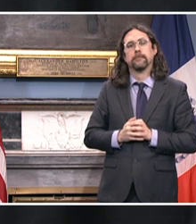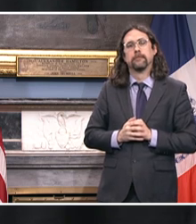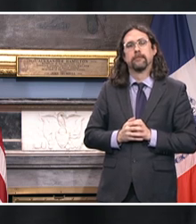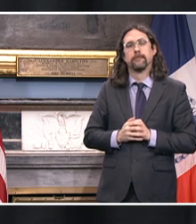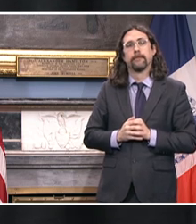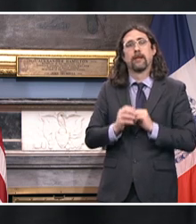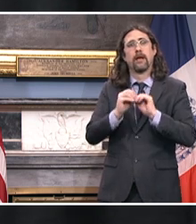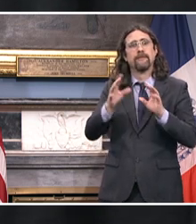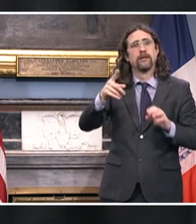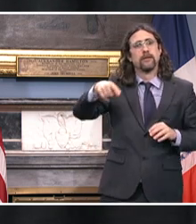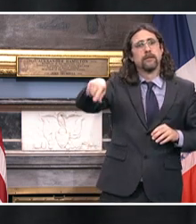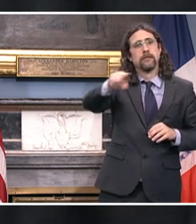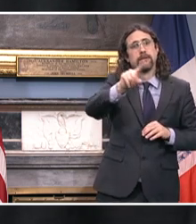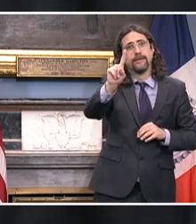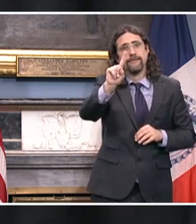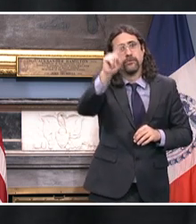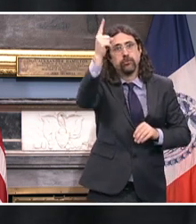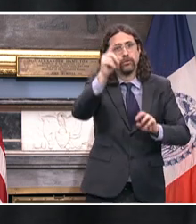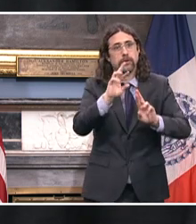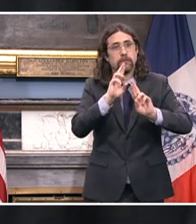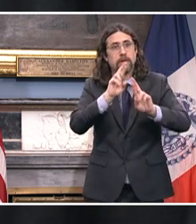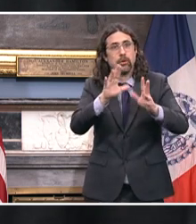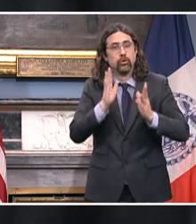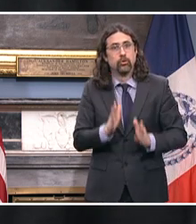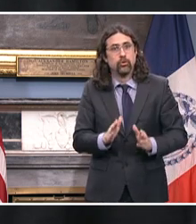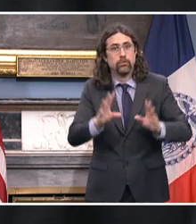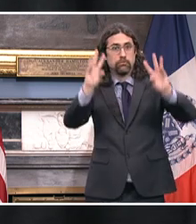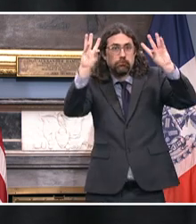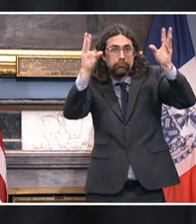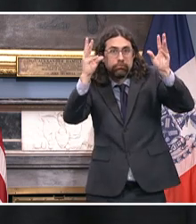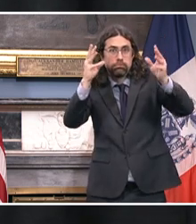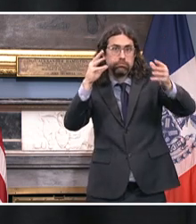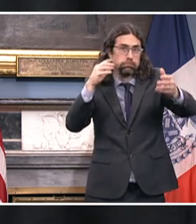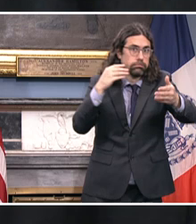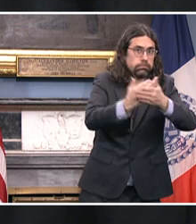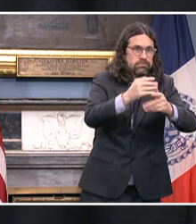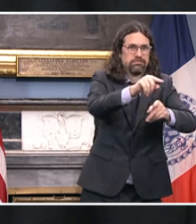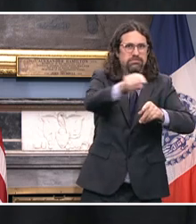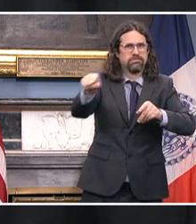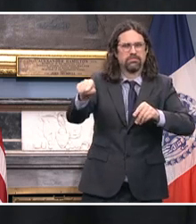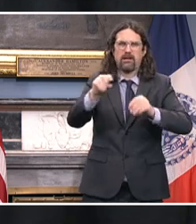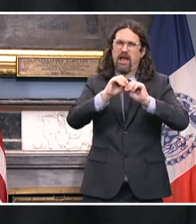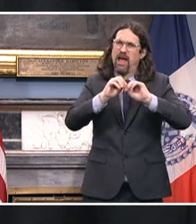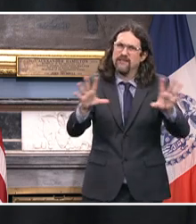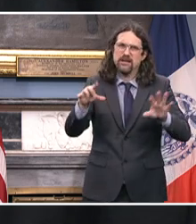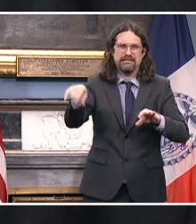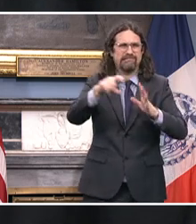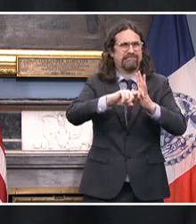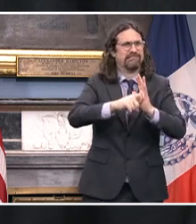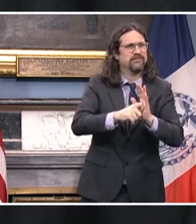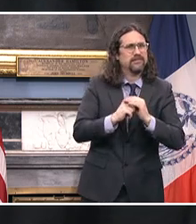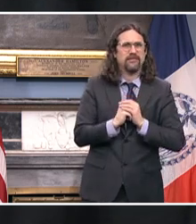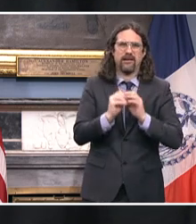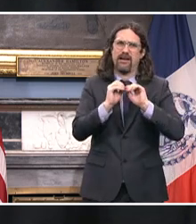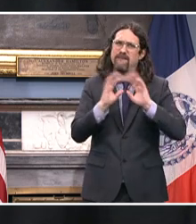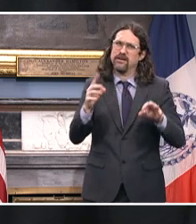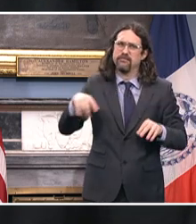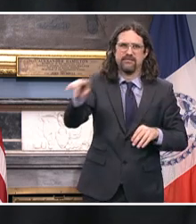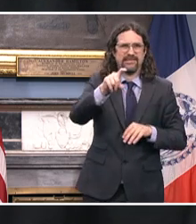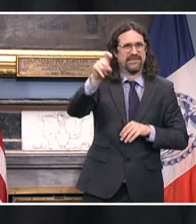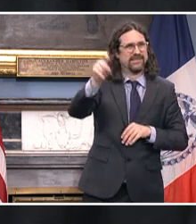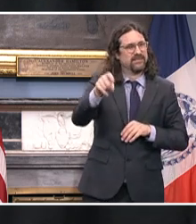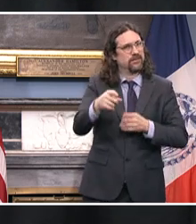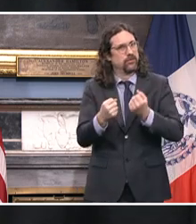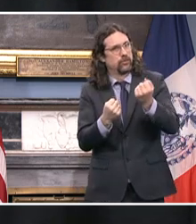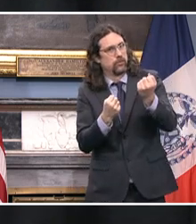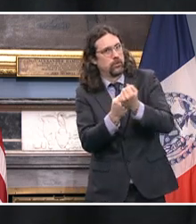need. So today we're delivering thermometers to every NYPD precinct and headquarters